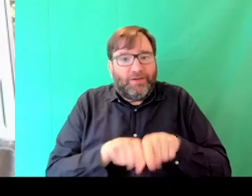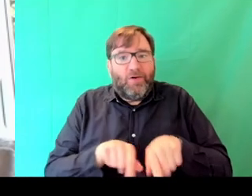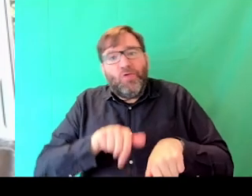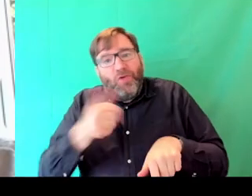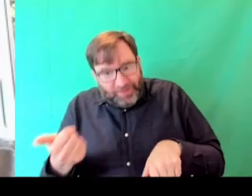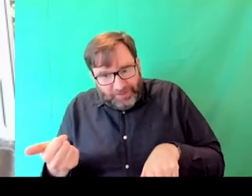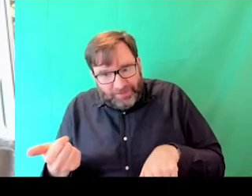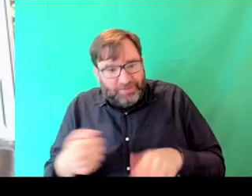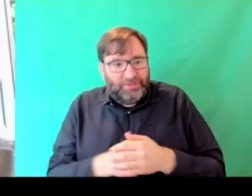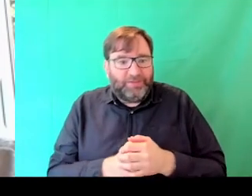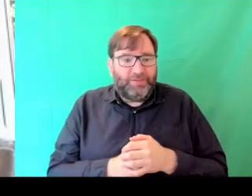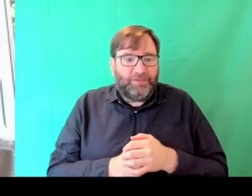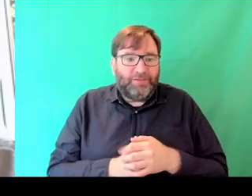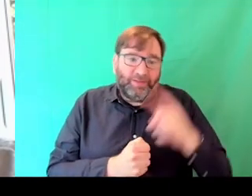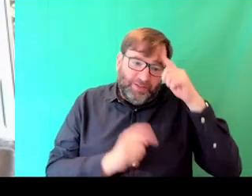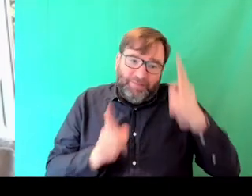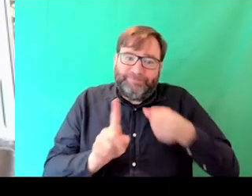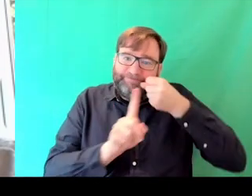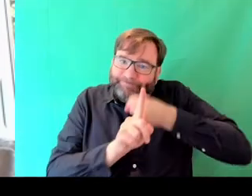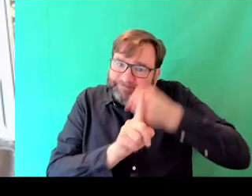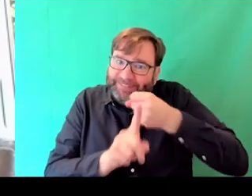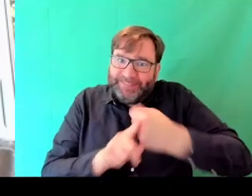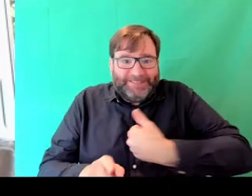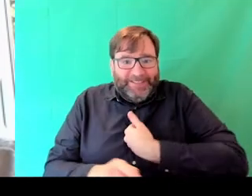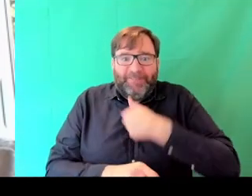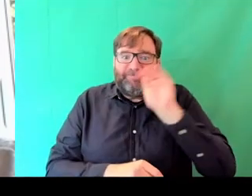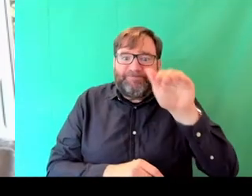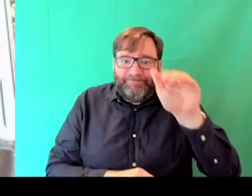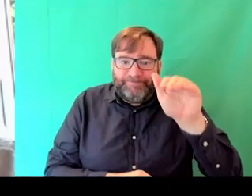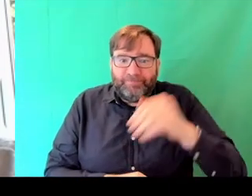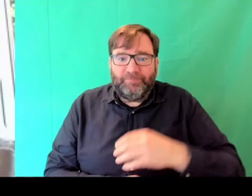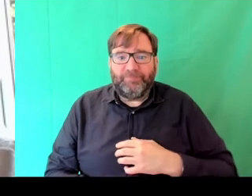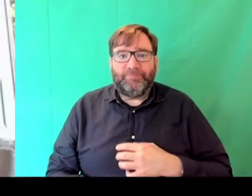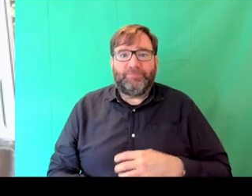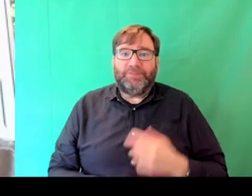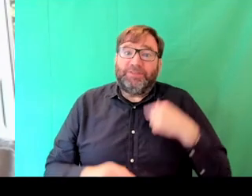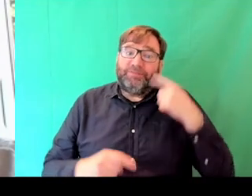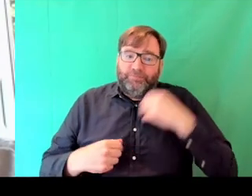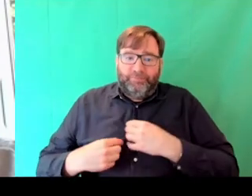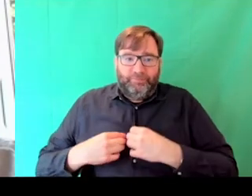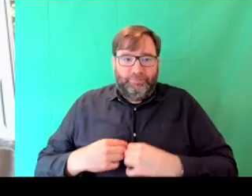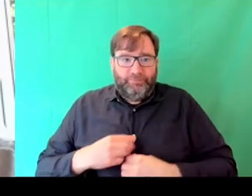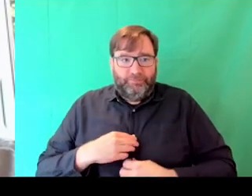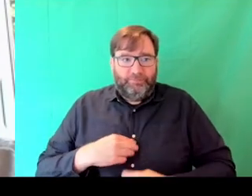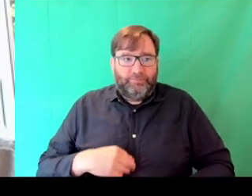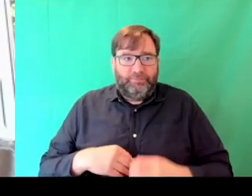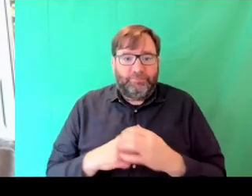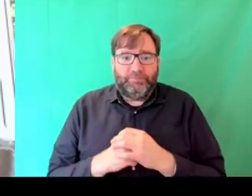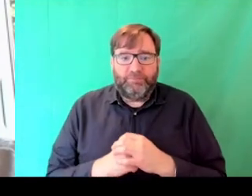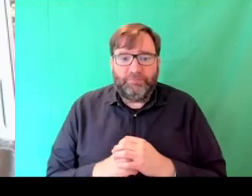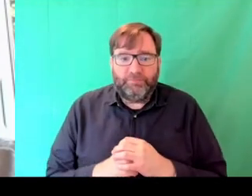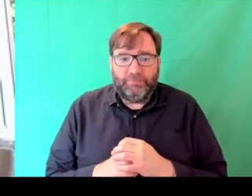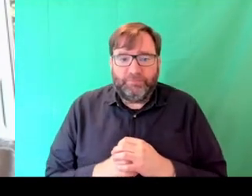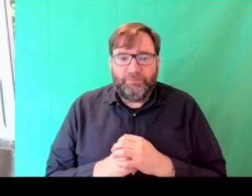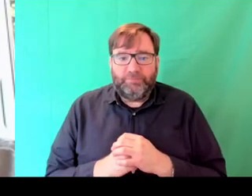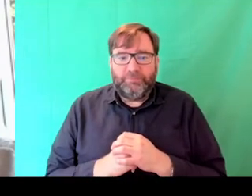now, you may not know some of the other things. I have nerve damage in my hand and had to ask for a keyboard that I